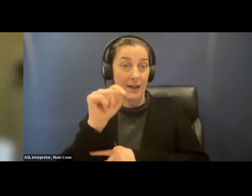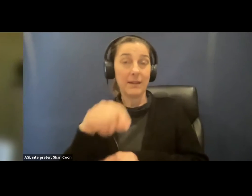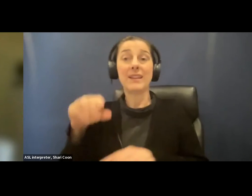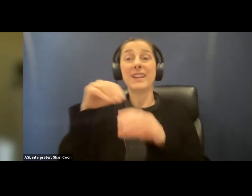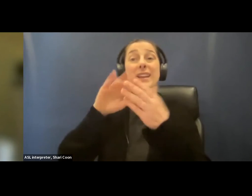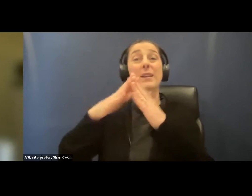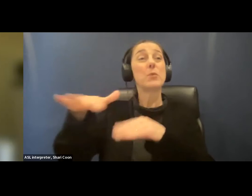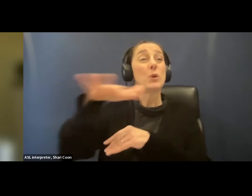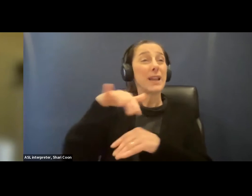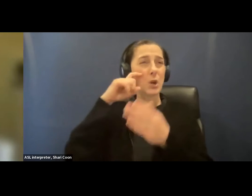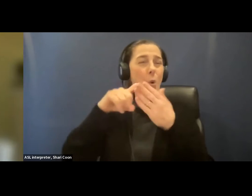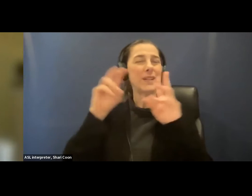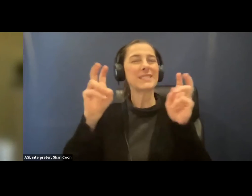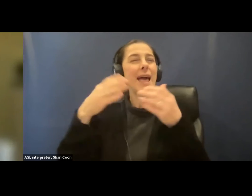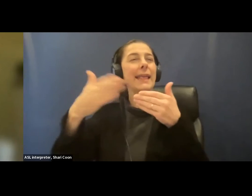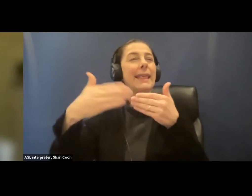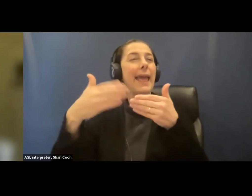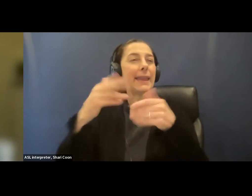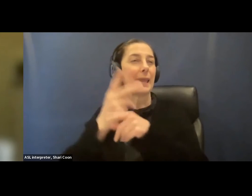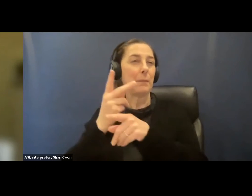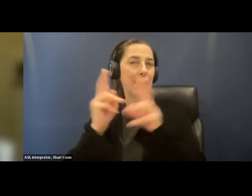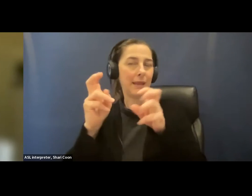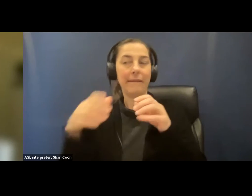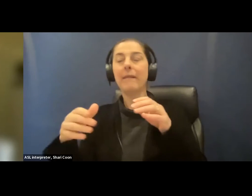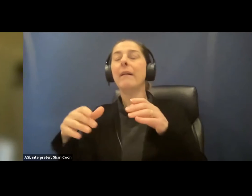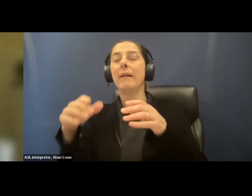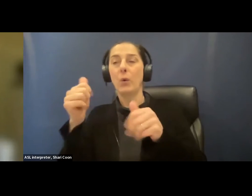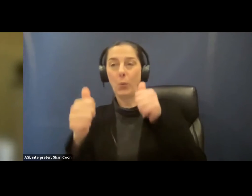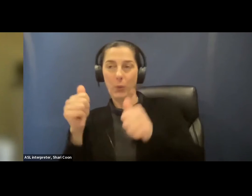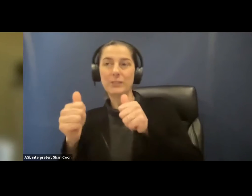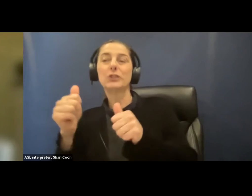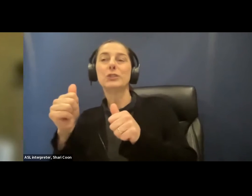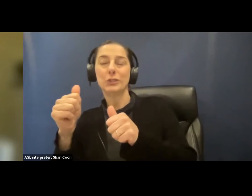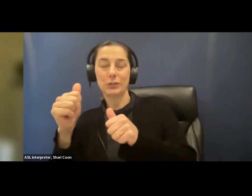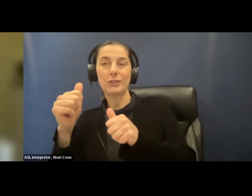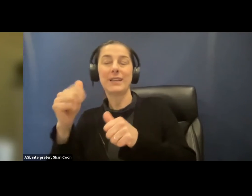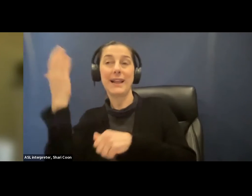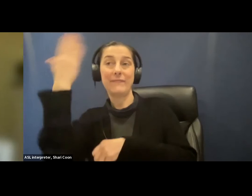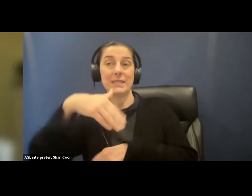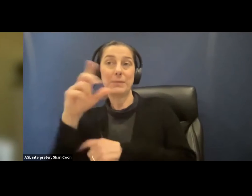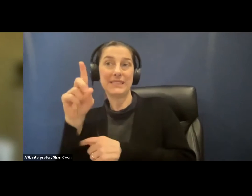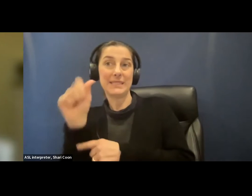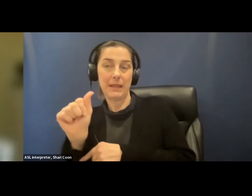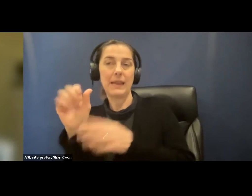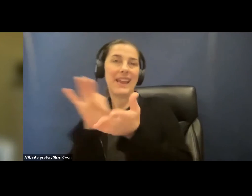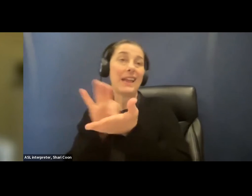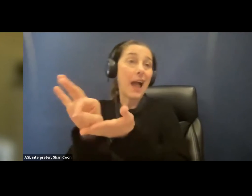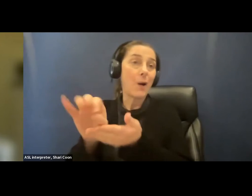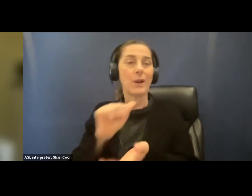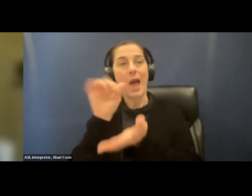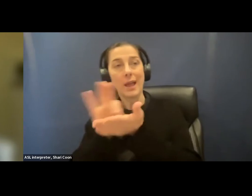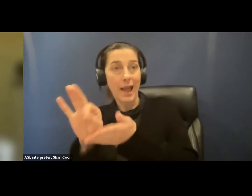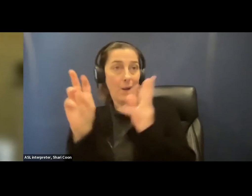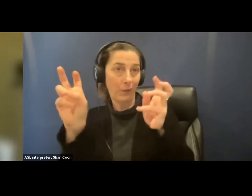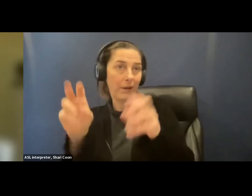mental illnesses can be considered a disability, especially for high functioning individuals who may not need accommodations. Do you have any